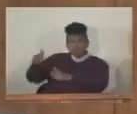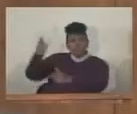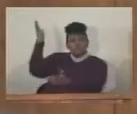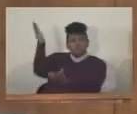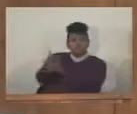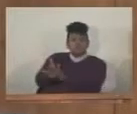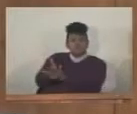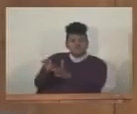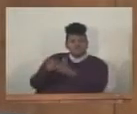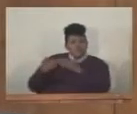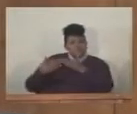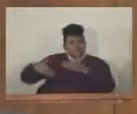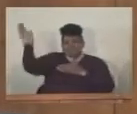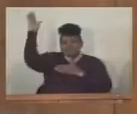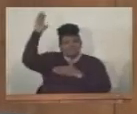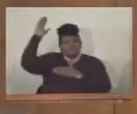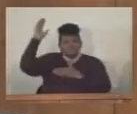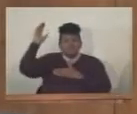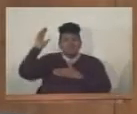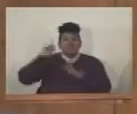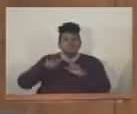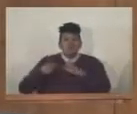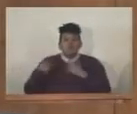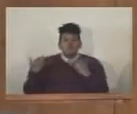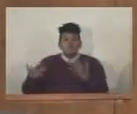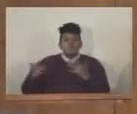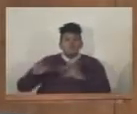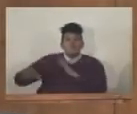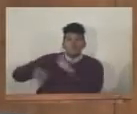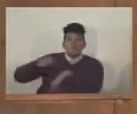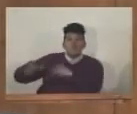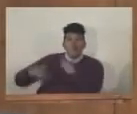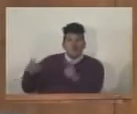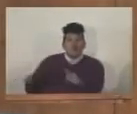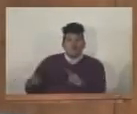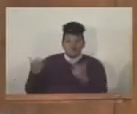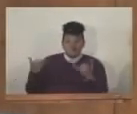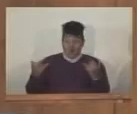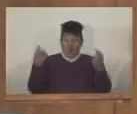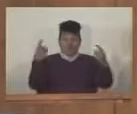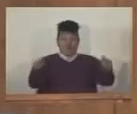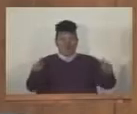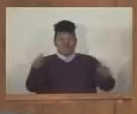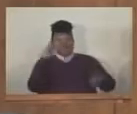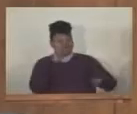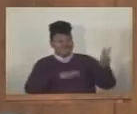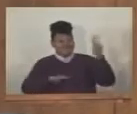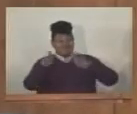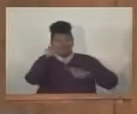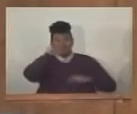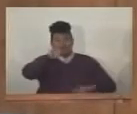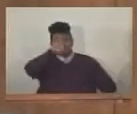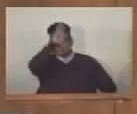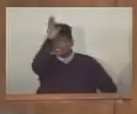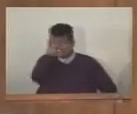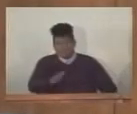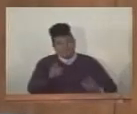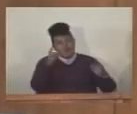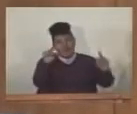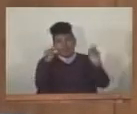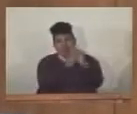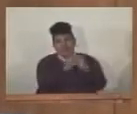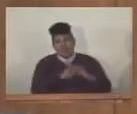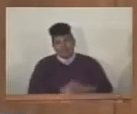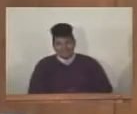song said, big money popping anywhere we go. Didn't you know? I wonder how much of this money, if at all, was used